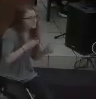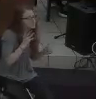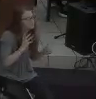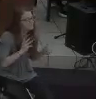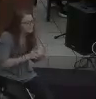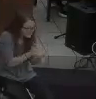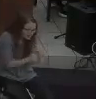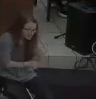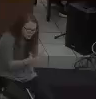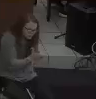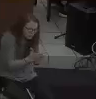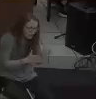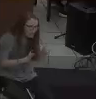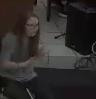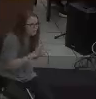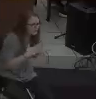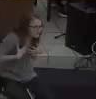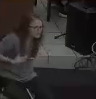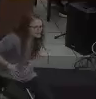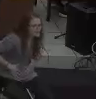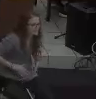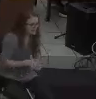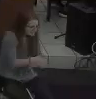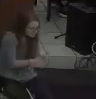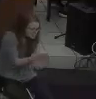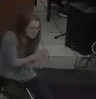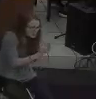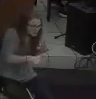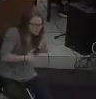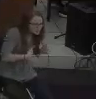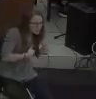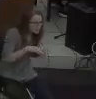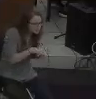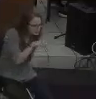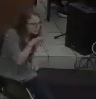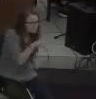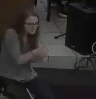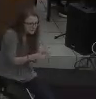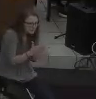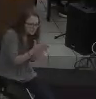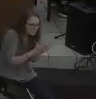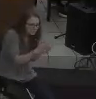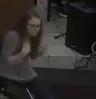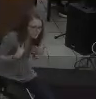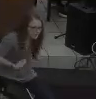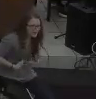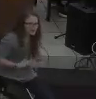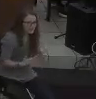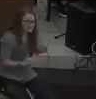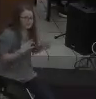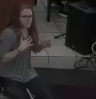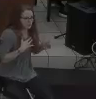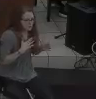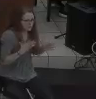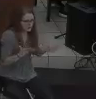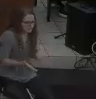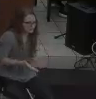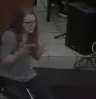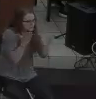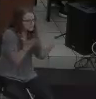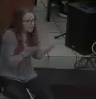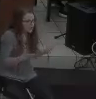every part of your being, every part of your soul, every part of your body, and it might touch you and raise you up